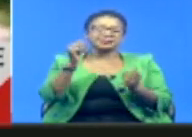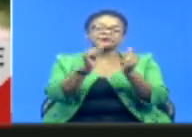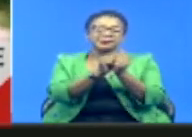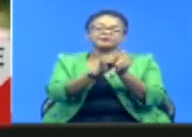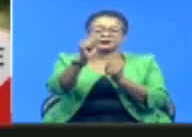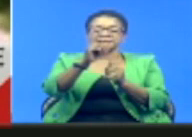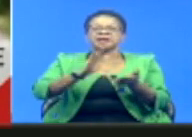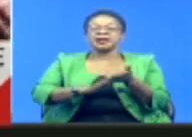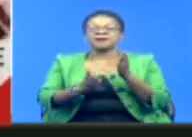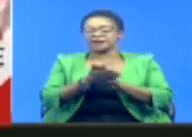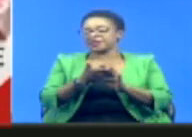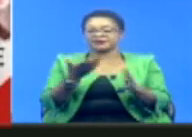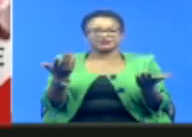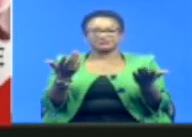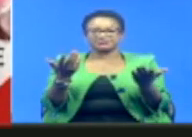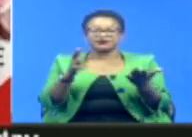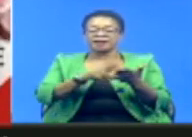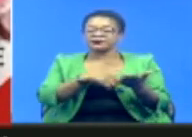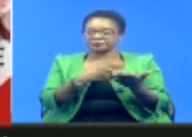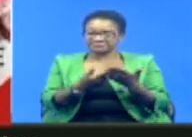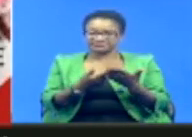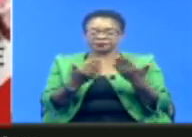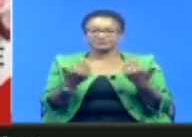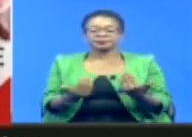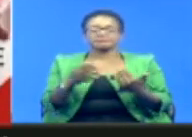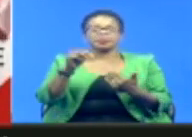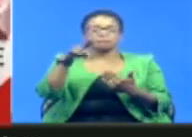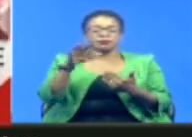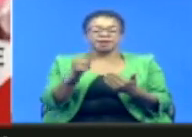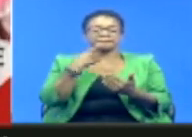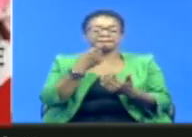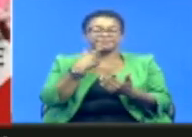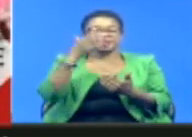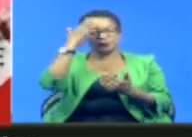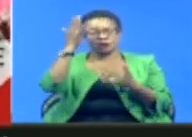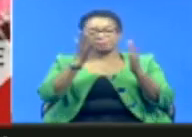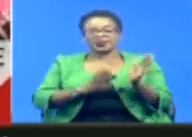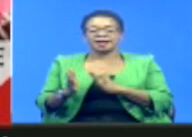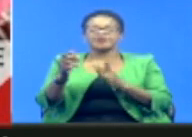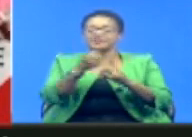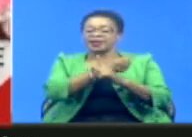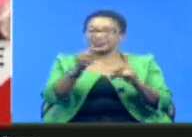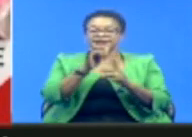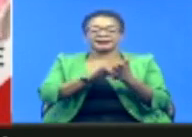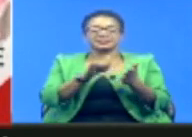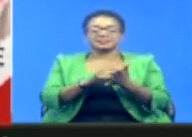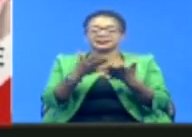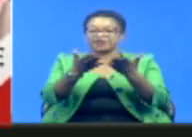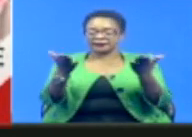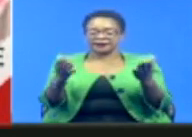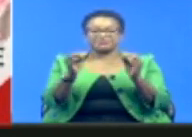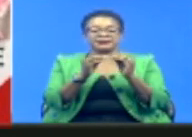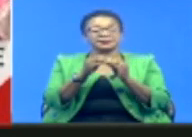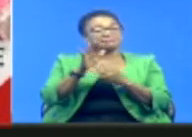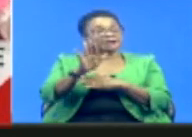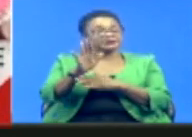wamewahi kutushinda. Governor Munya says he is unfazed by the planned violence that is now characterizing his meetings, insisting that it is